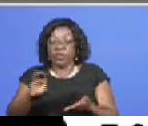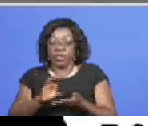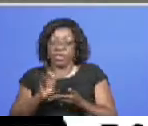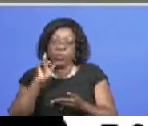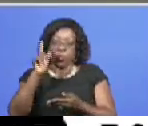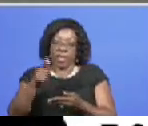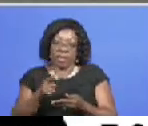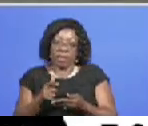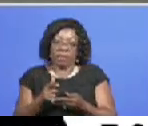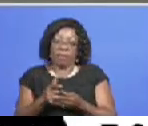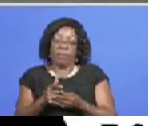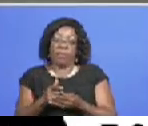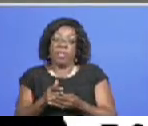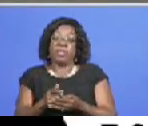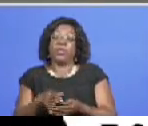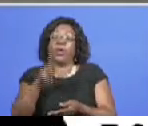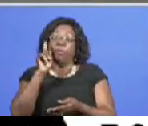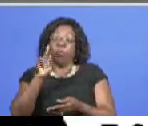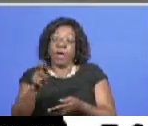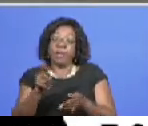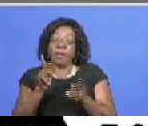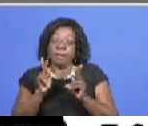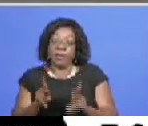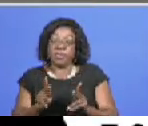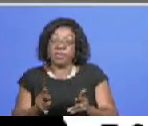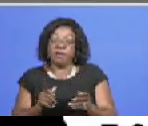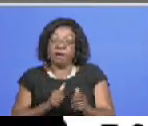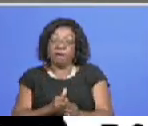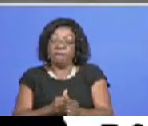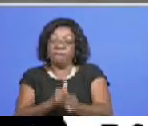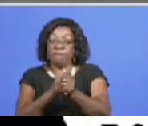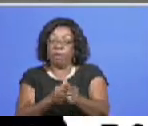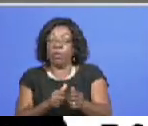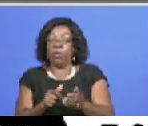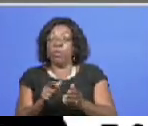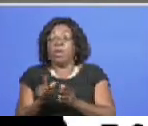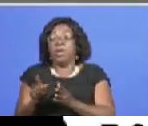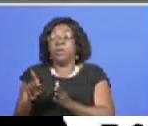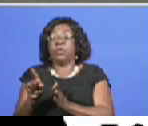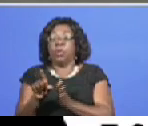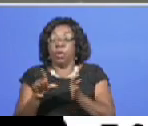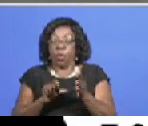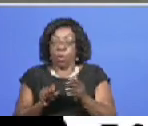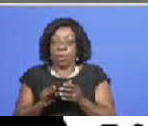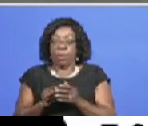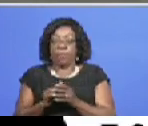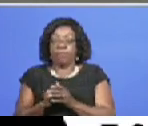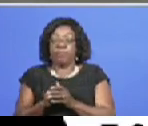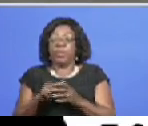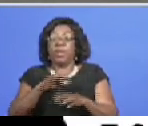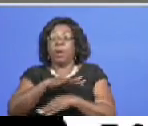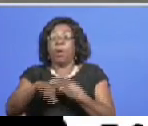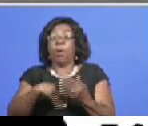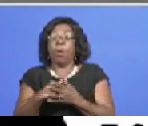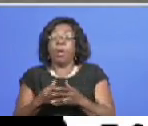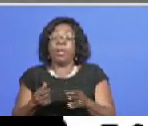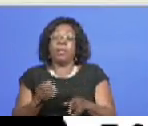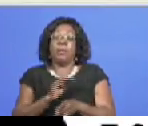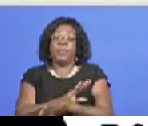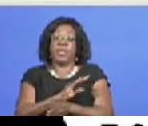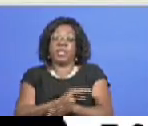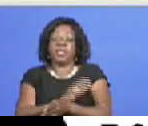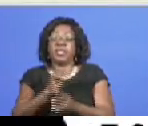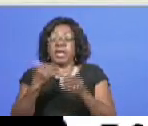even for those who may have come out earlier in the morning, but they have complied and all of the beaches are now shut down. Priority